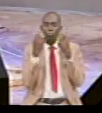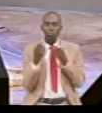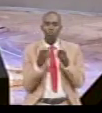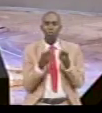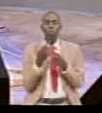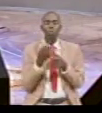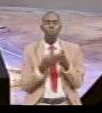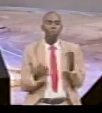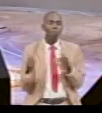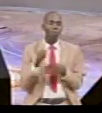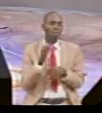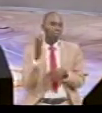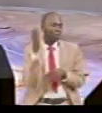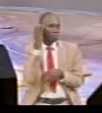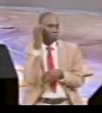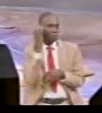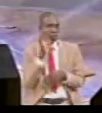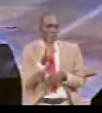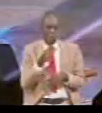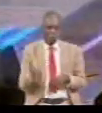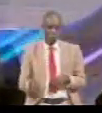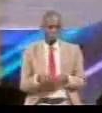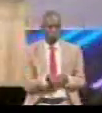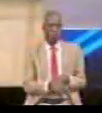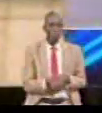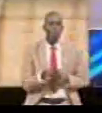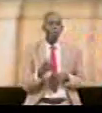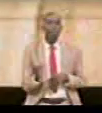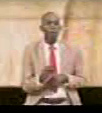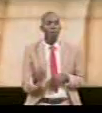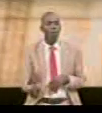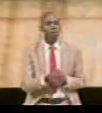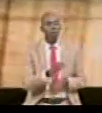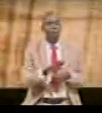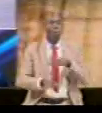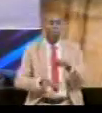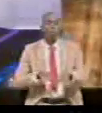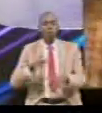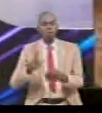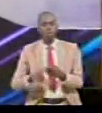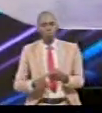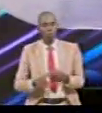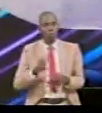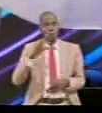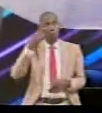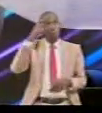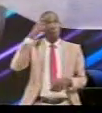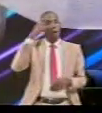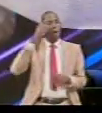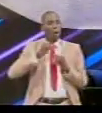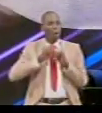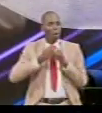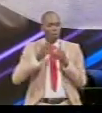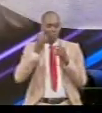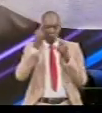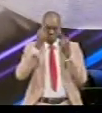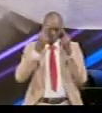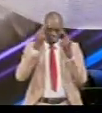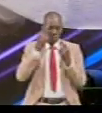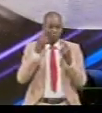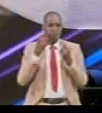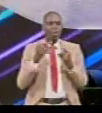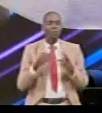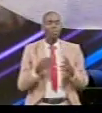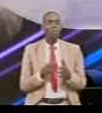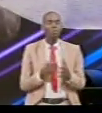hear, your feet, where they walk through, your mind, how you think. It's not, you